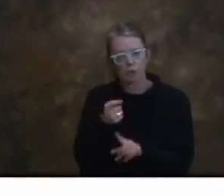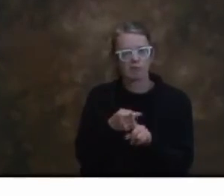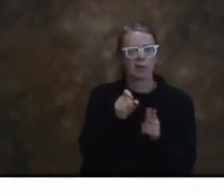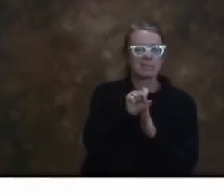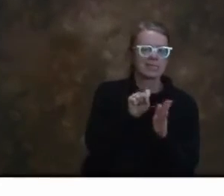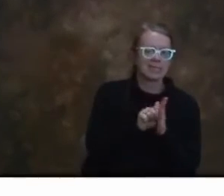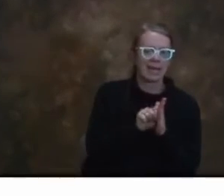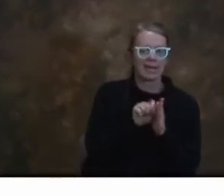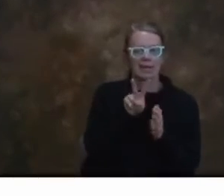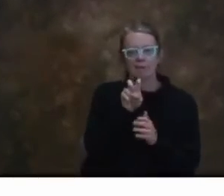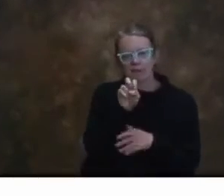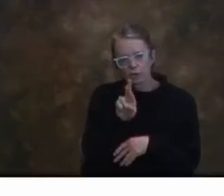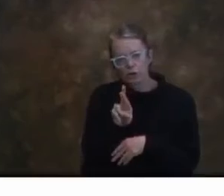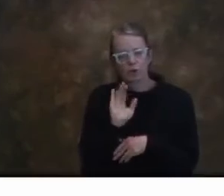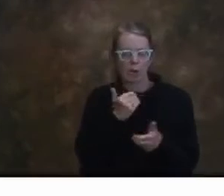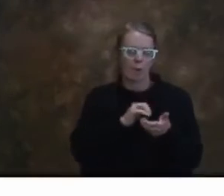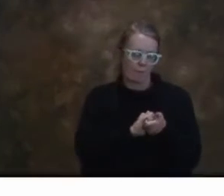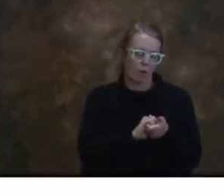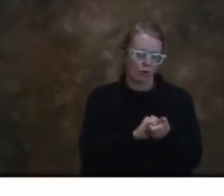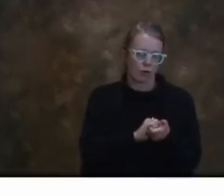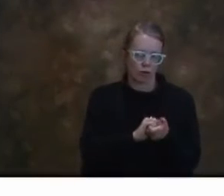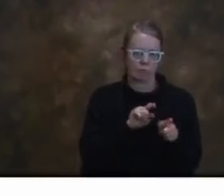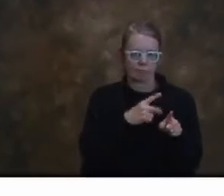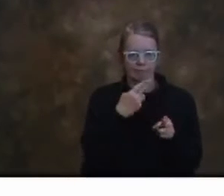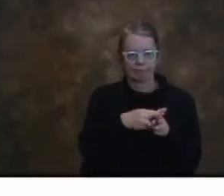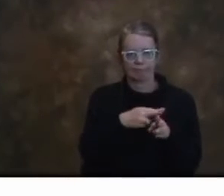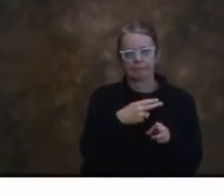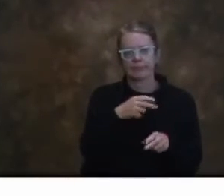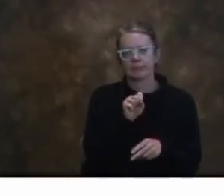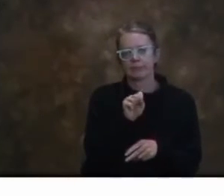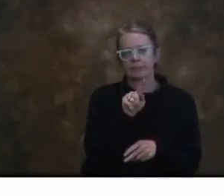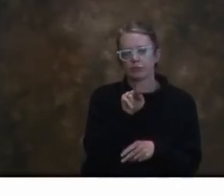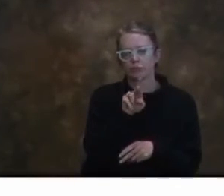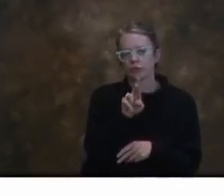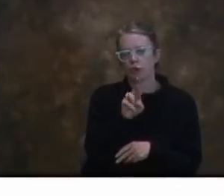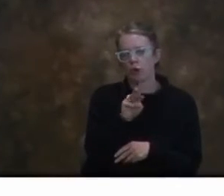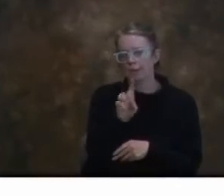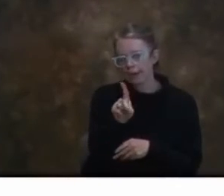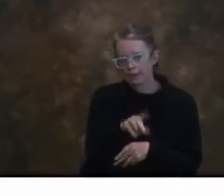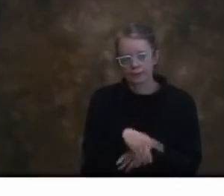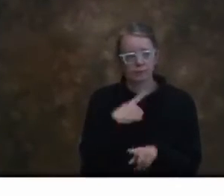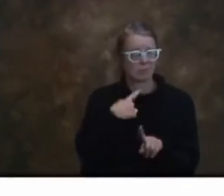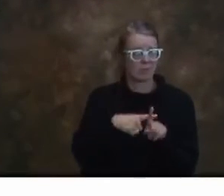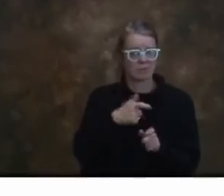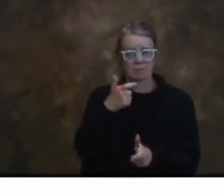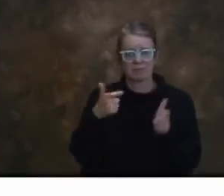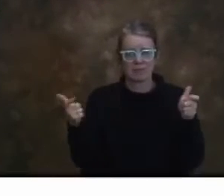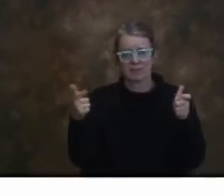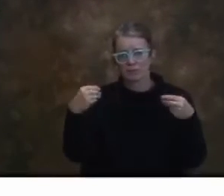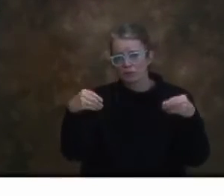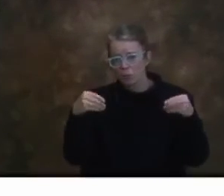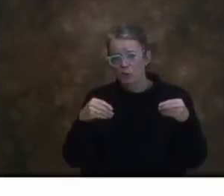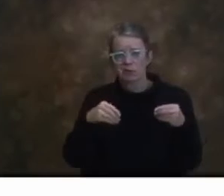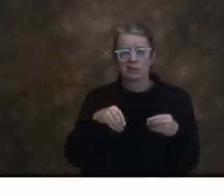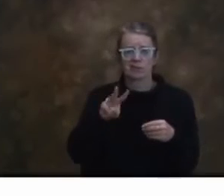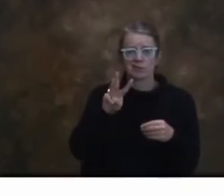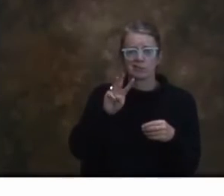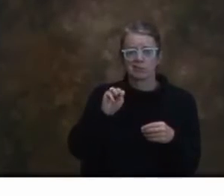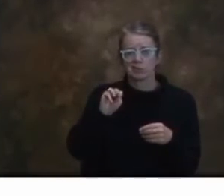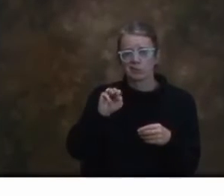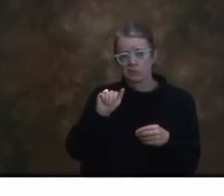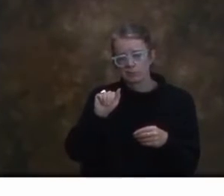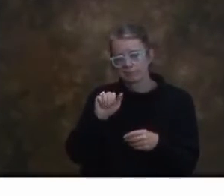partner StarMed. We also have many major pharmacies like Walgreens, CVS, Ingalls, who are